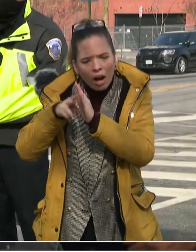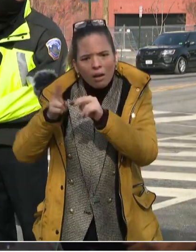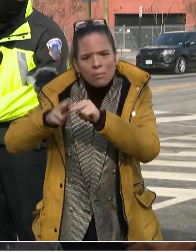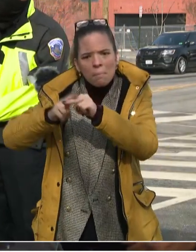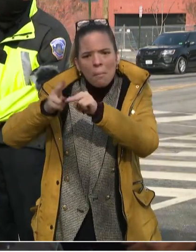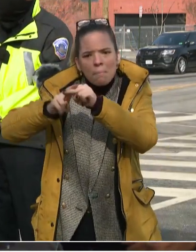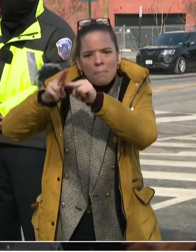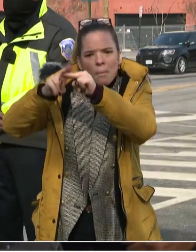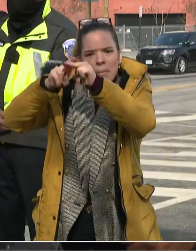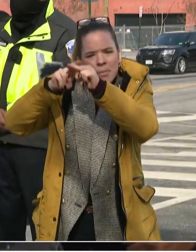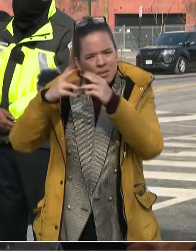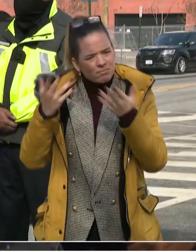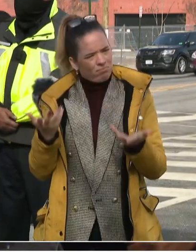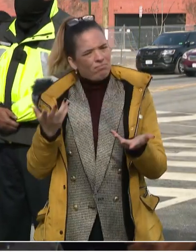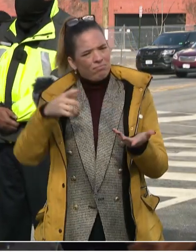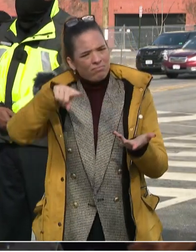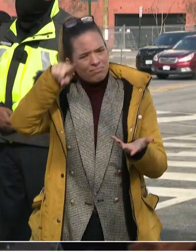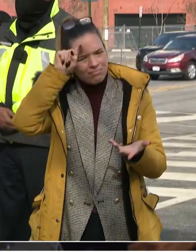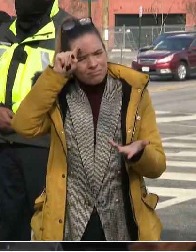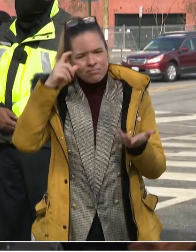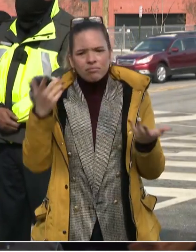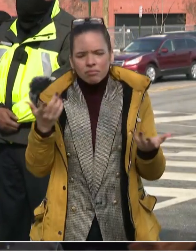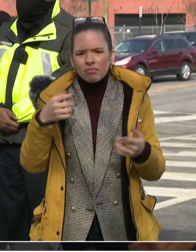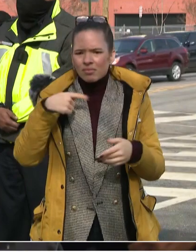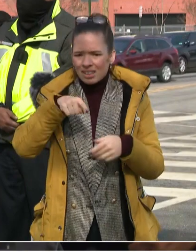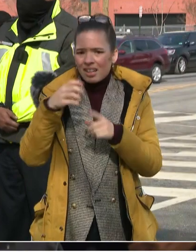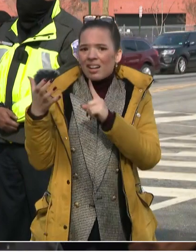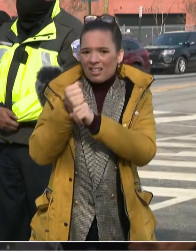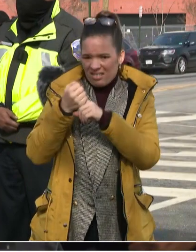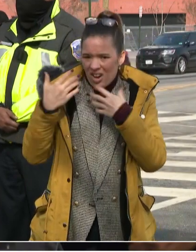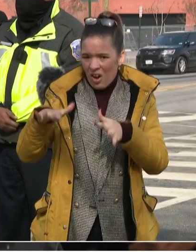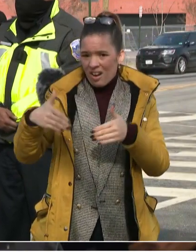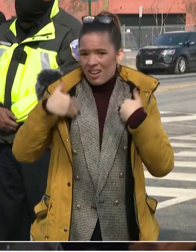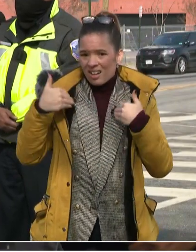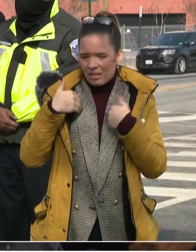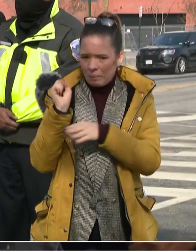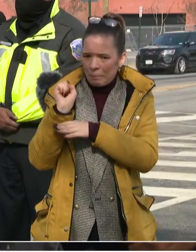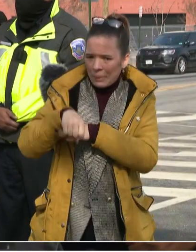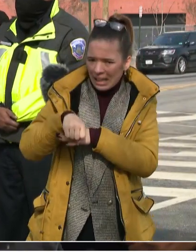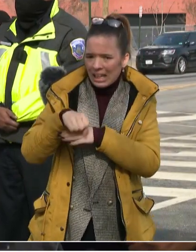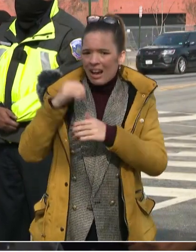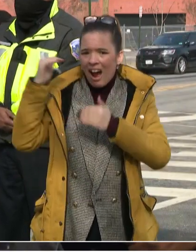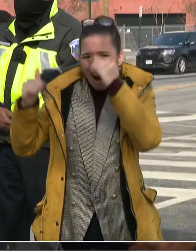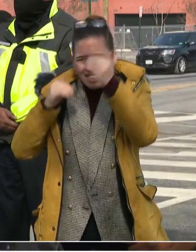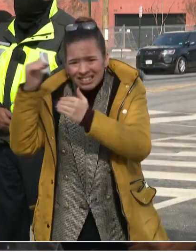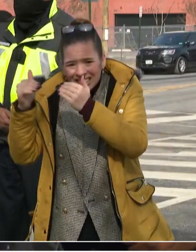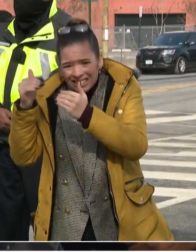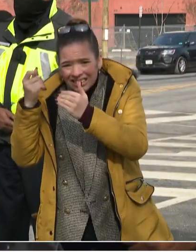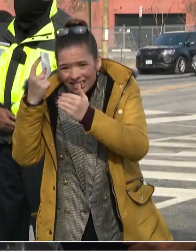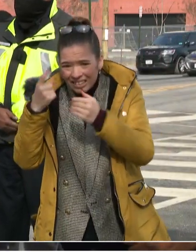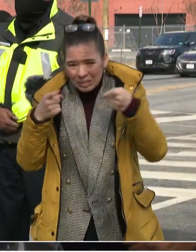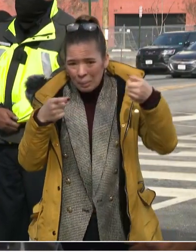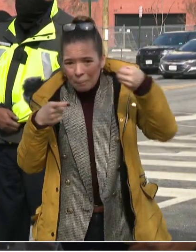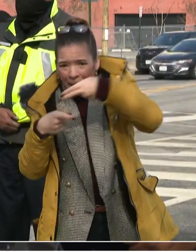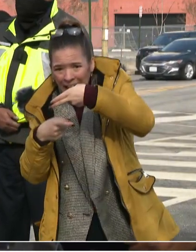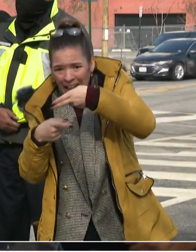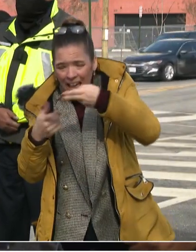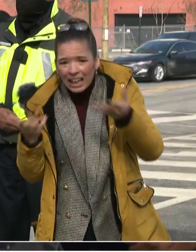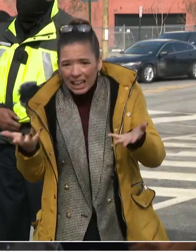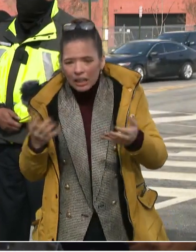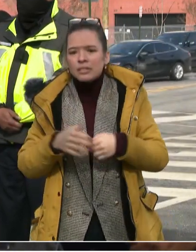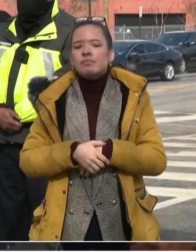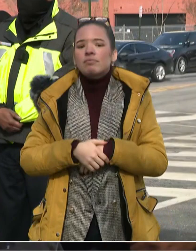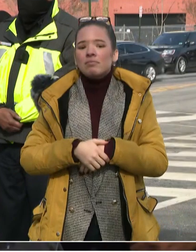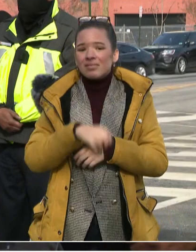more troubling, as you have heard, juvenile arrests have outpaced adult arrests. Children between 12 and 17 years old